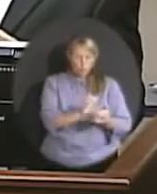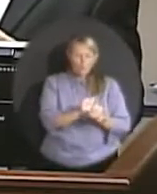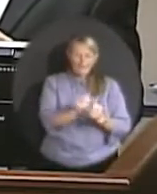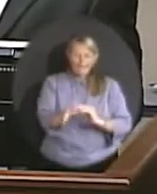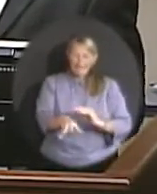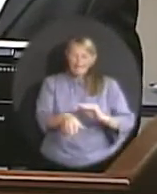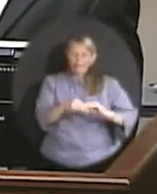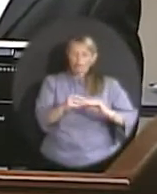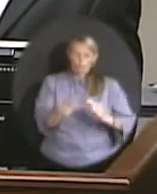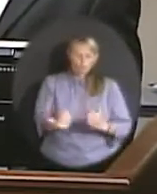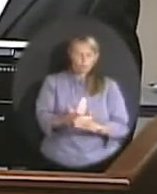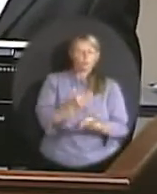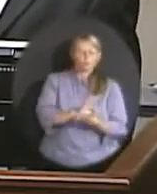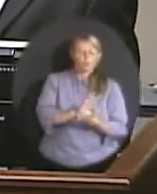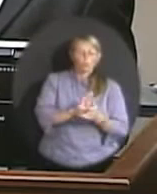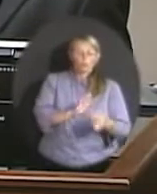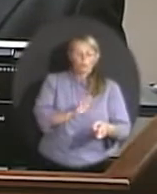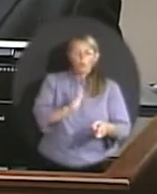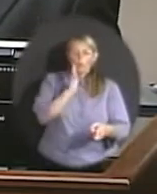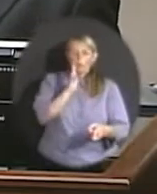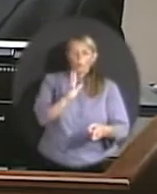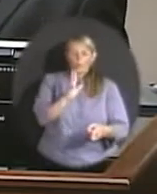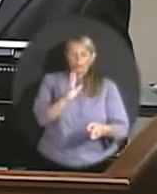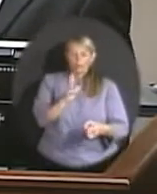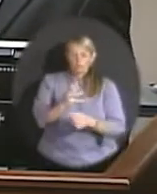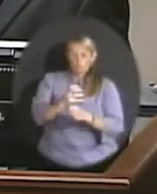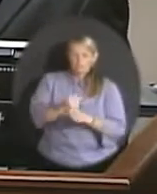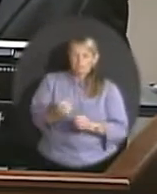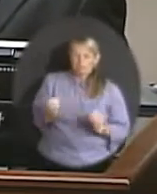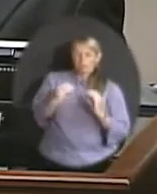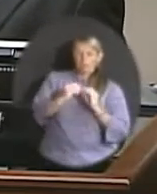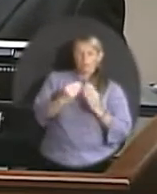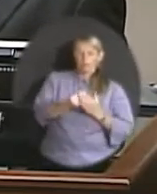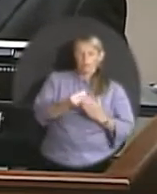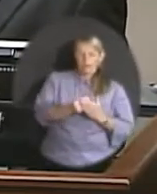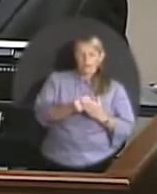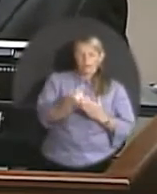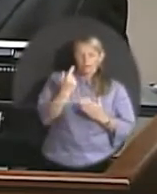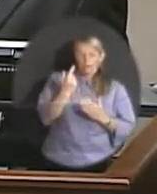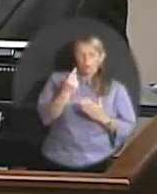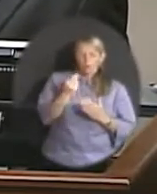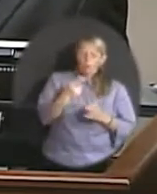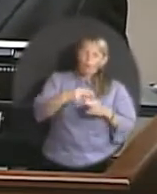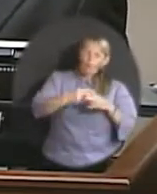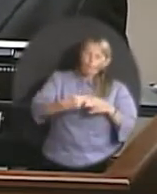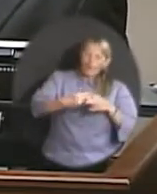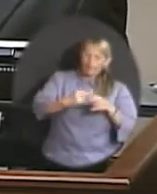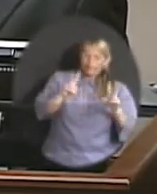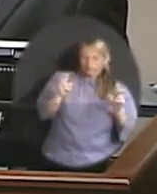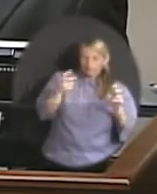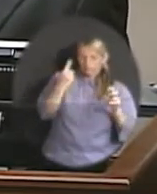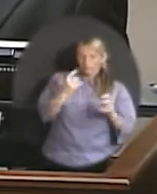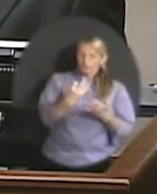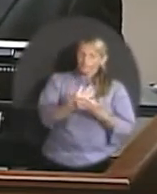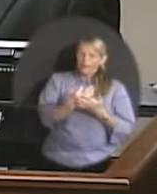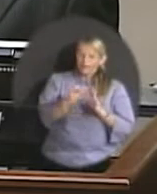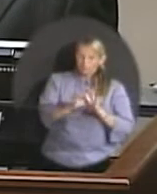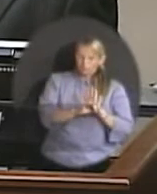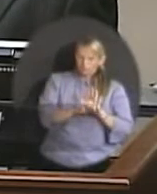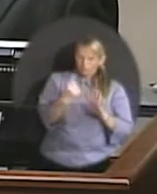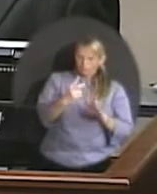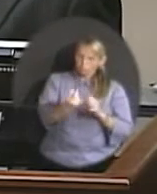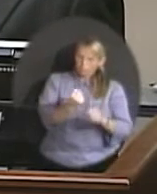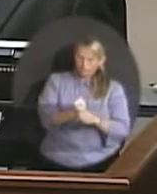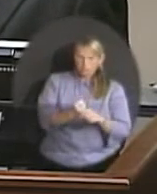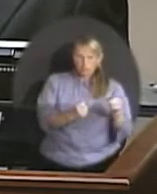new school, you receive additional dollars or weighting from the financing formula for 2 years. And that's all local